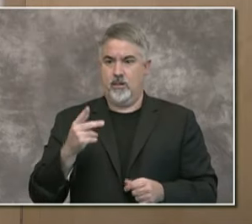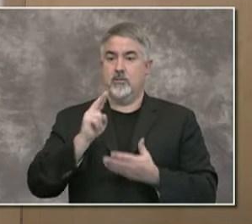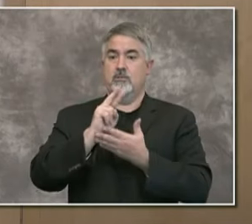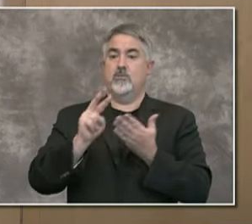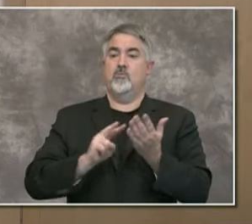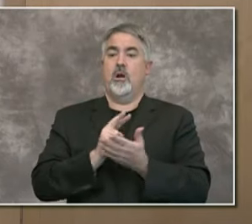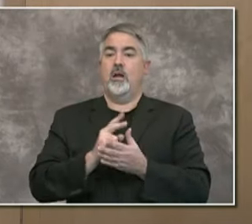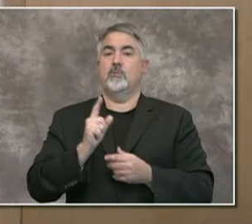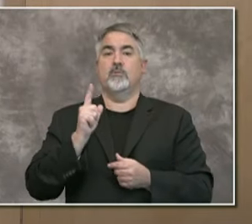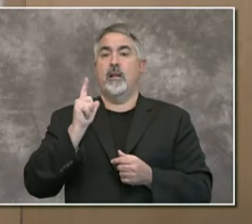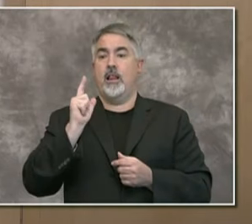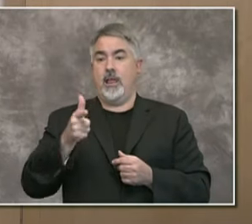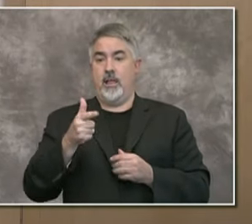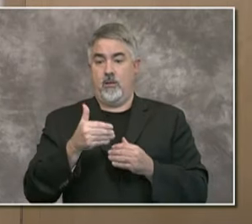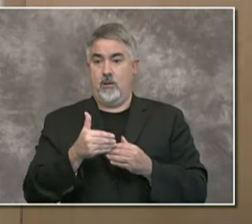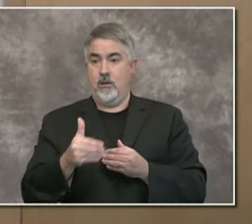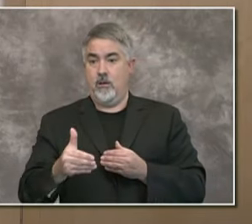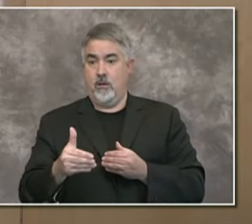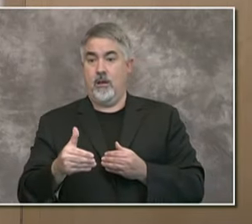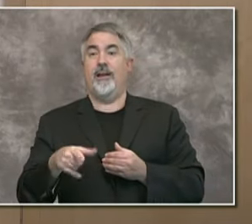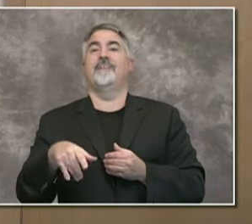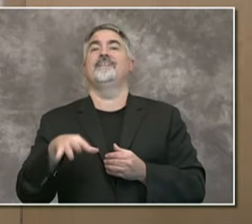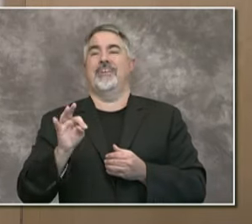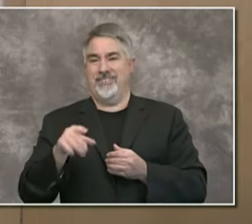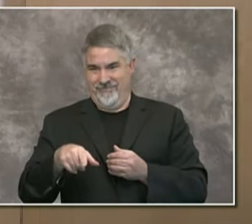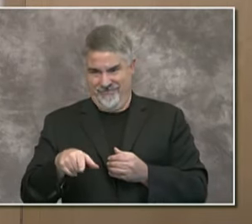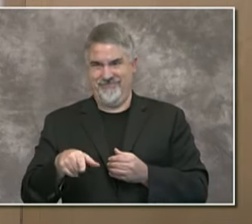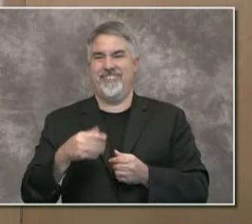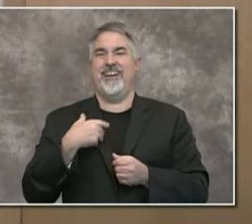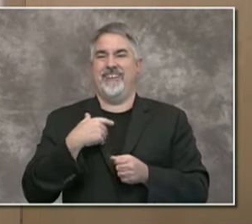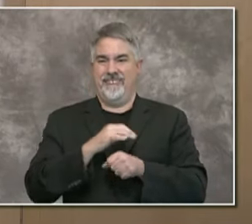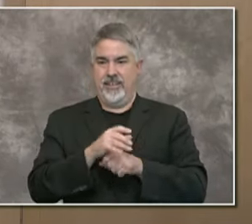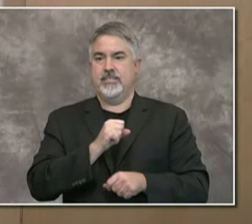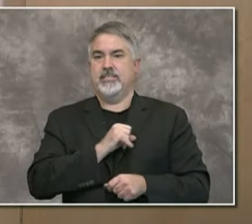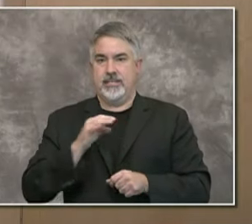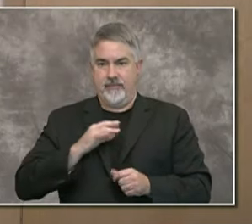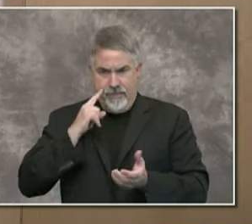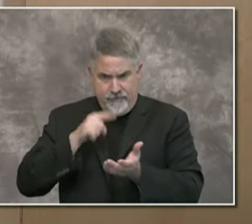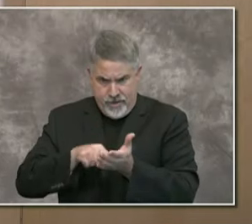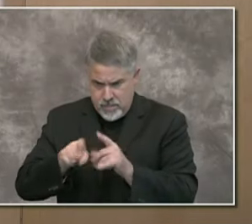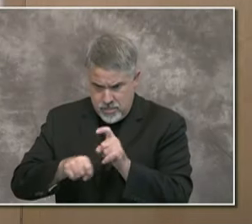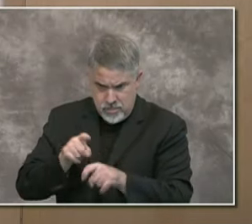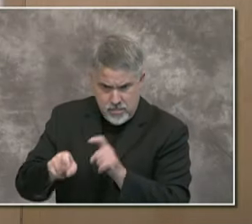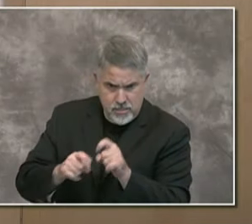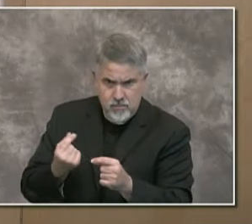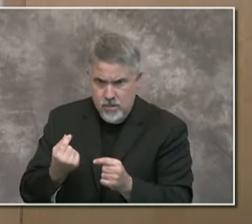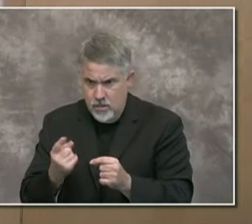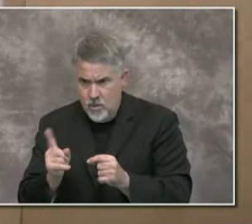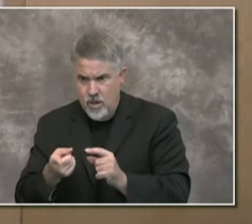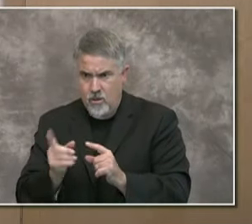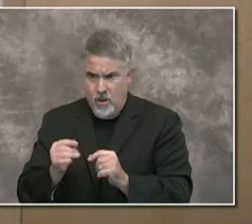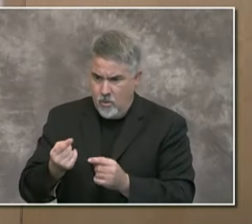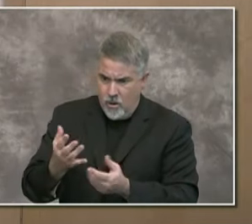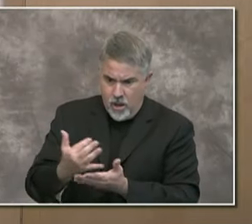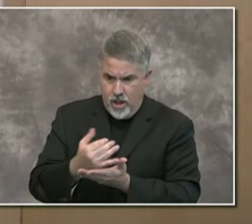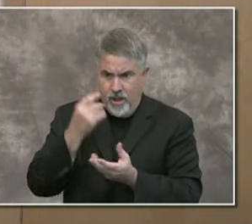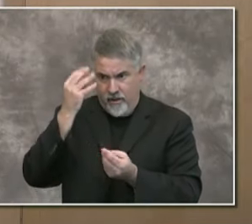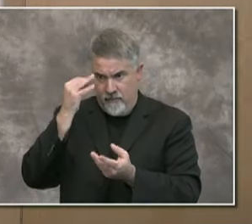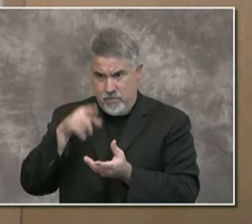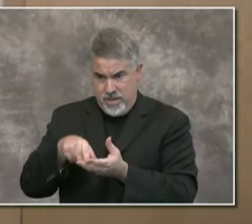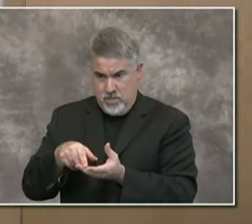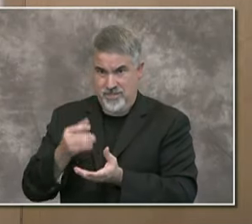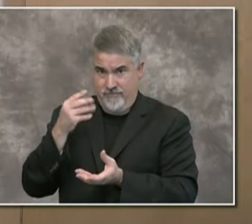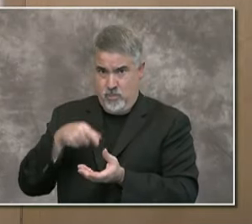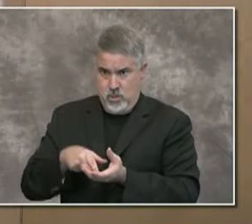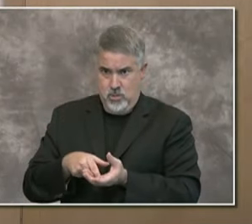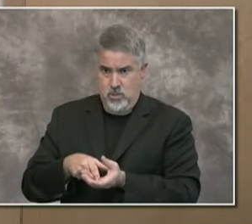2 hours, after finding out about the case, our staff was investigating that case to gather information so that we